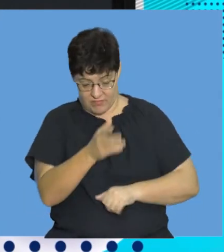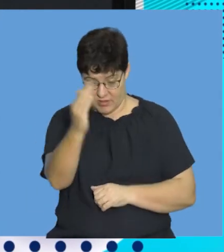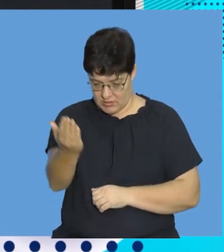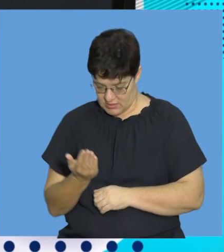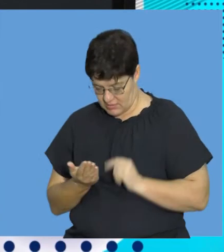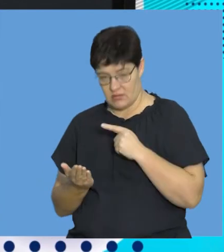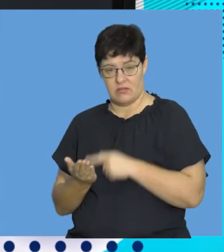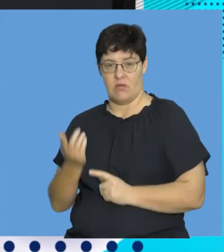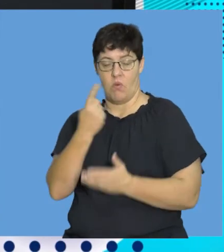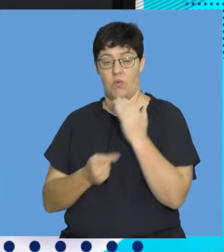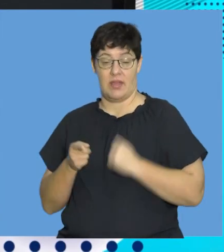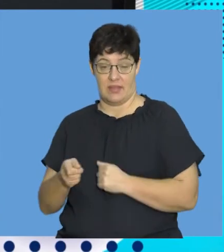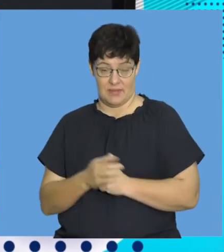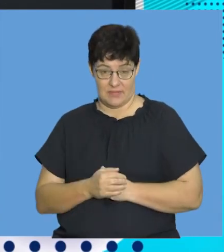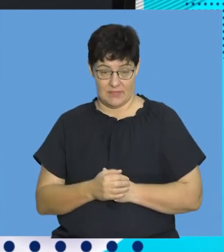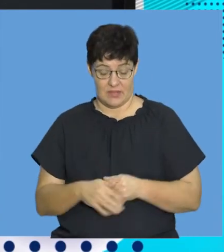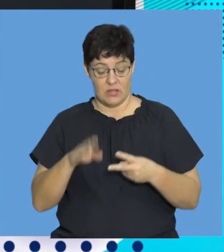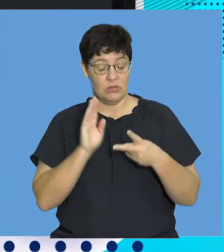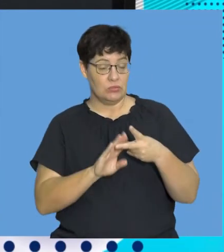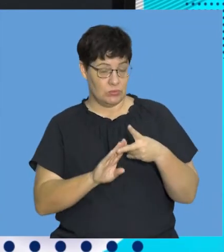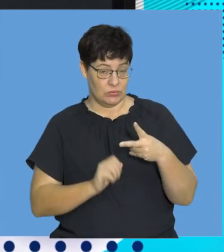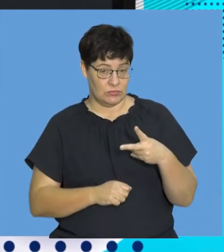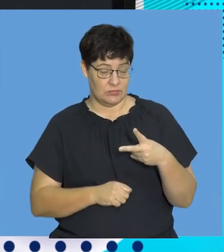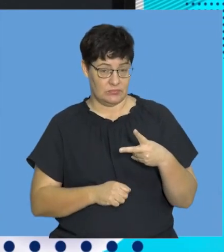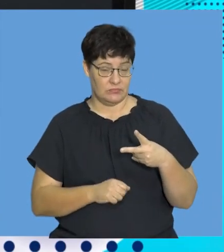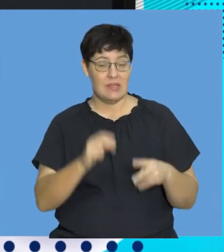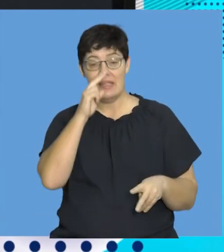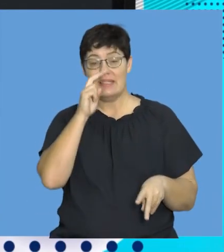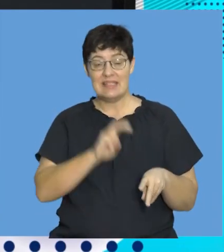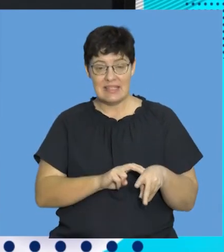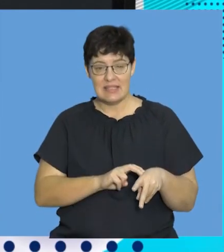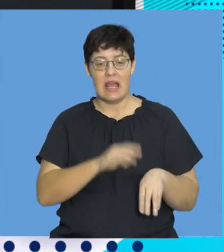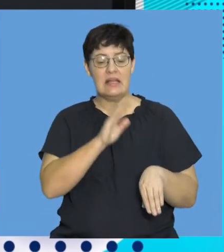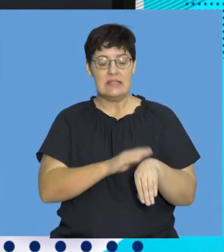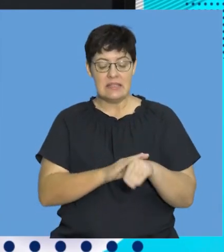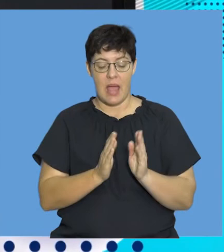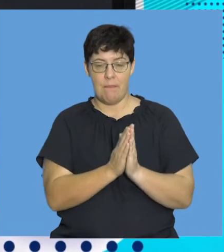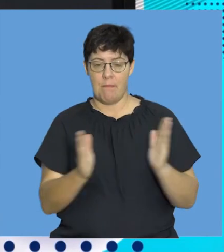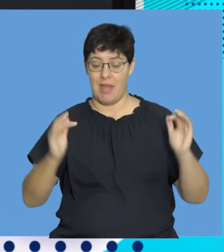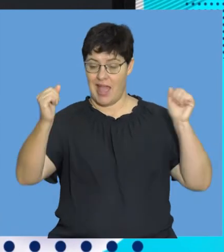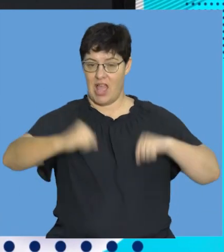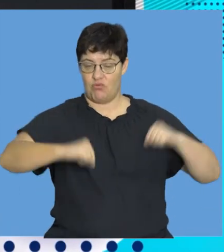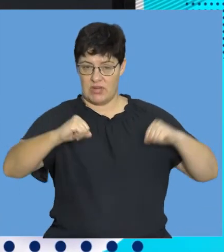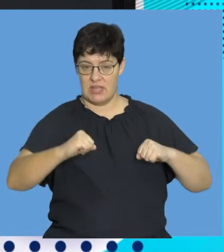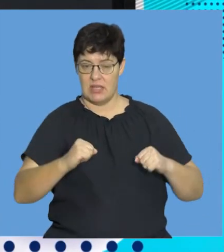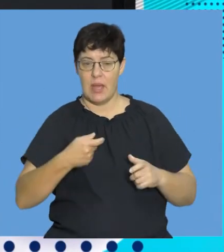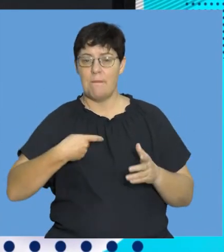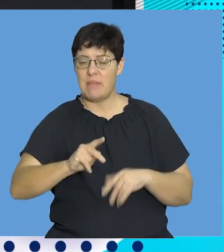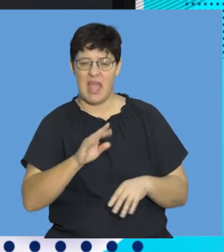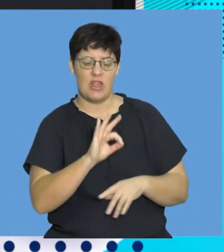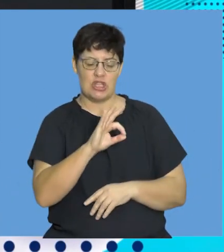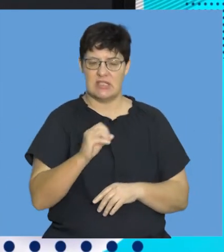collection schedule. Number 2, you also need the payment terms that have been agreed with your debtors. In other